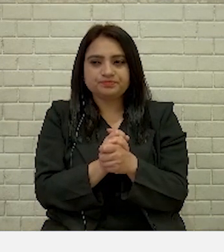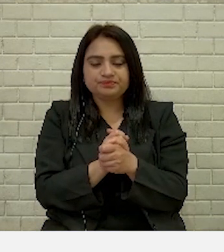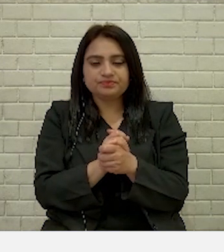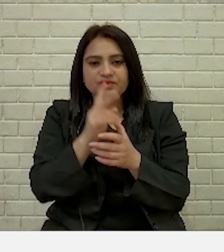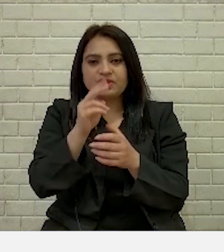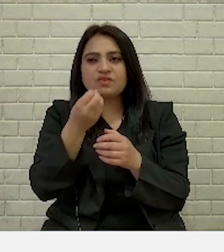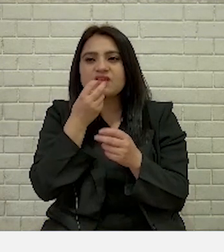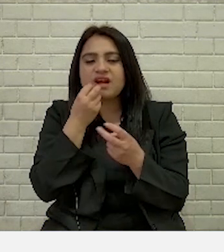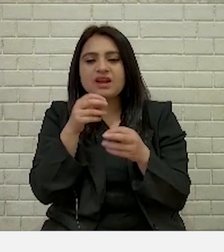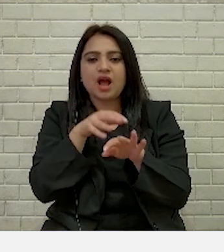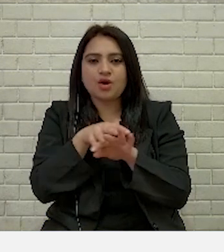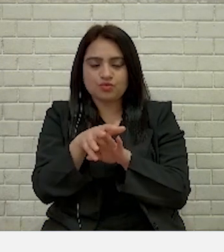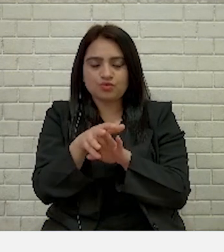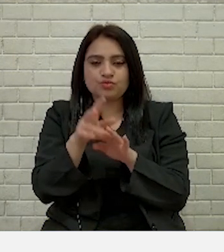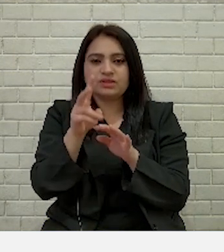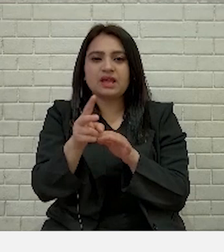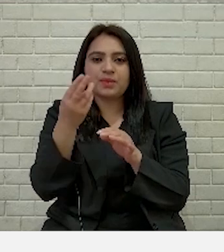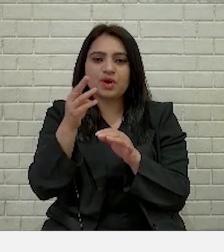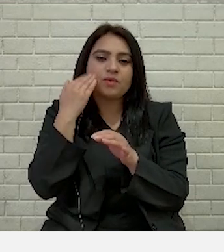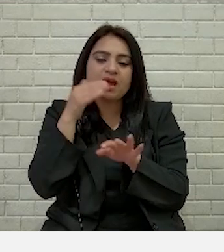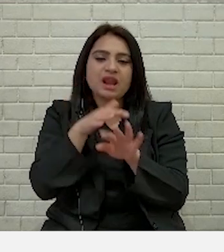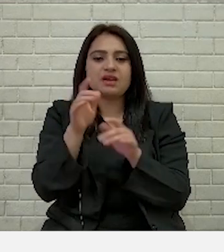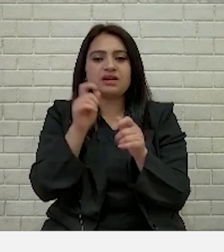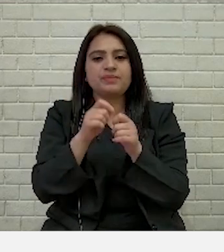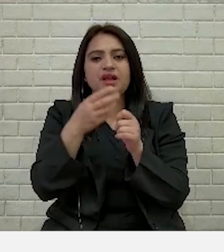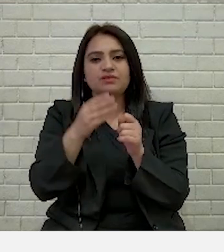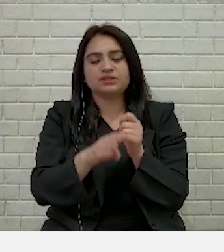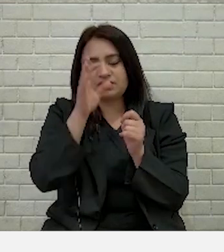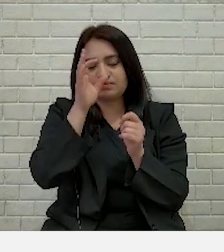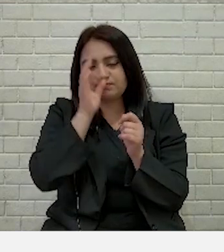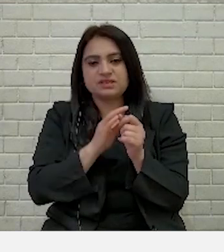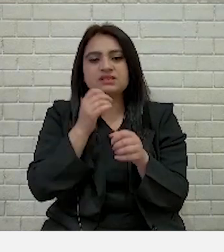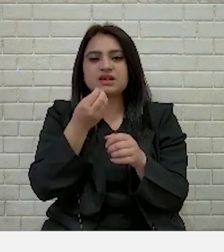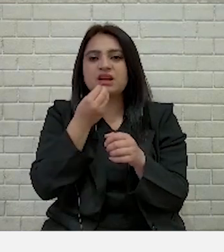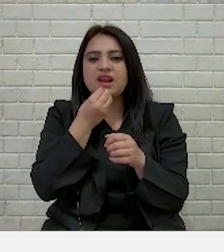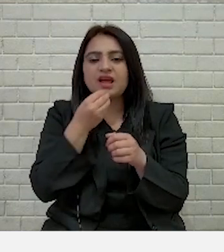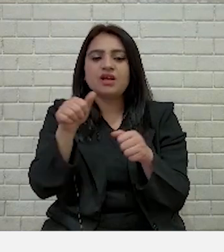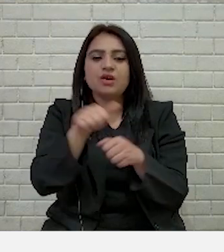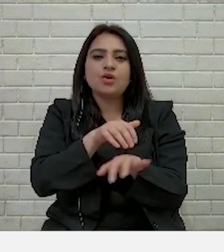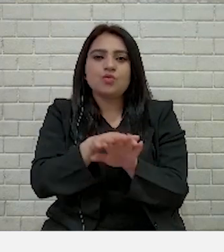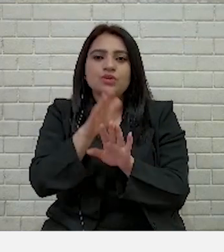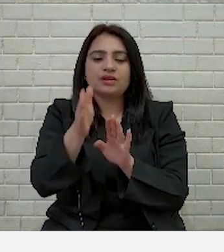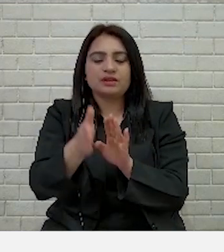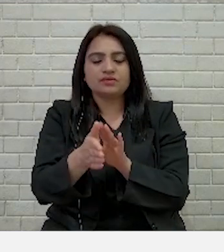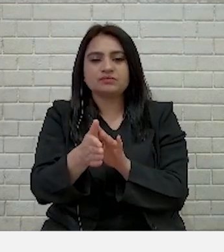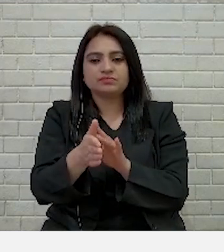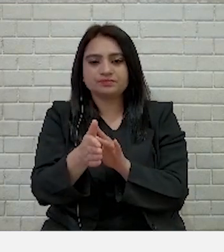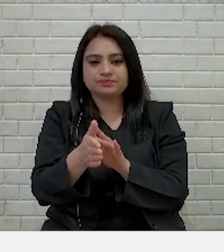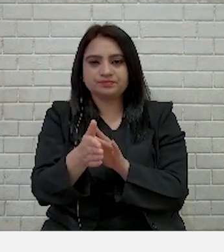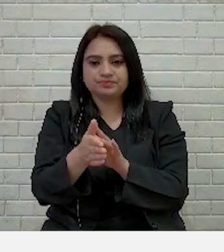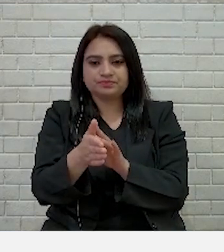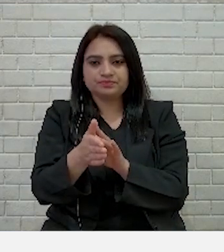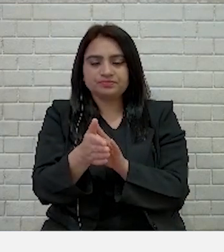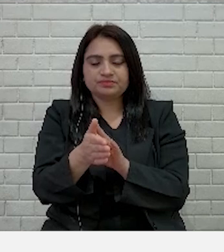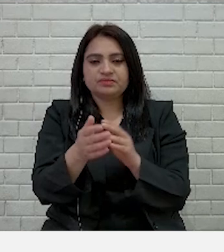created by the women behind. These women are the silent carriers of the tradition and culture, they are the ones who hold the